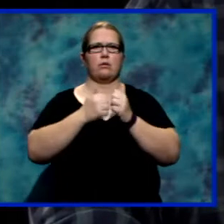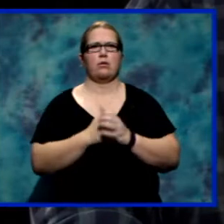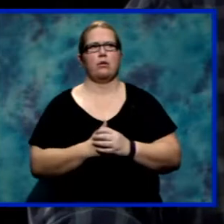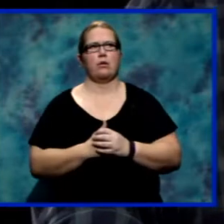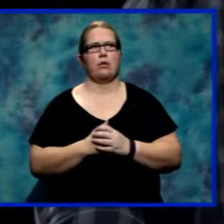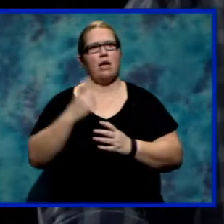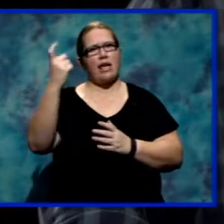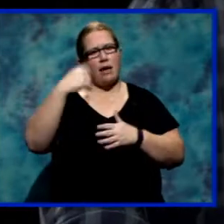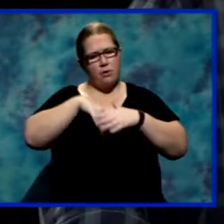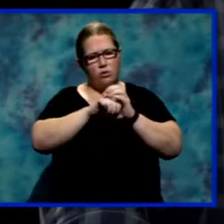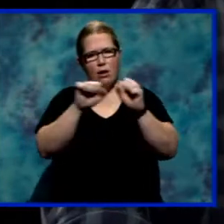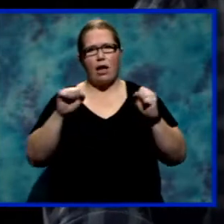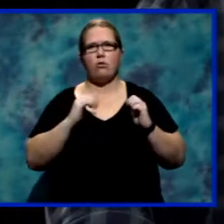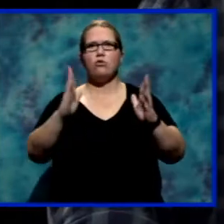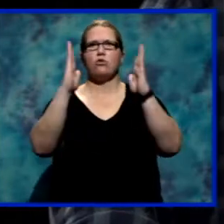come into our church